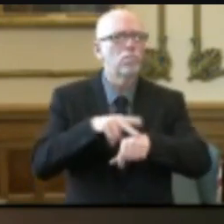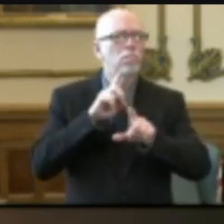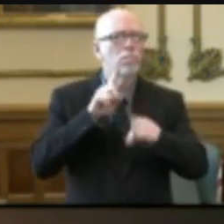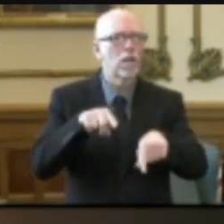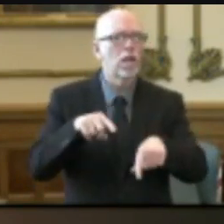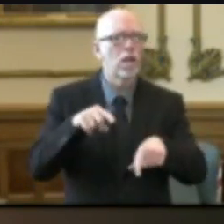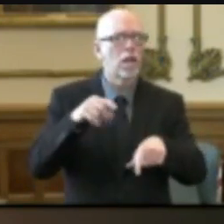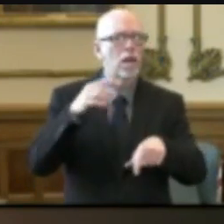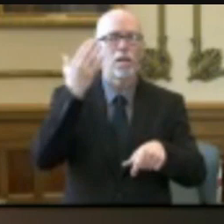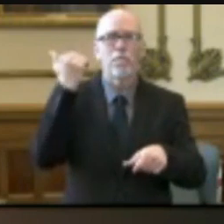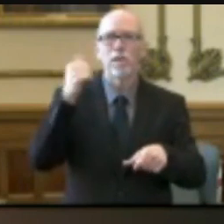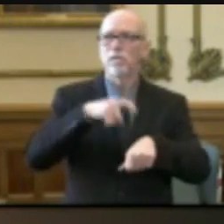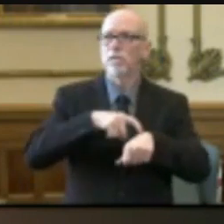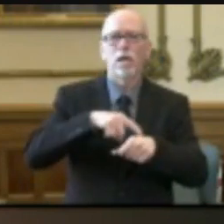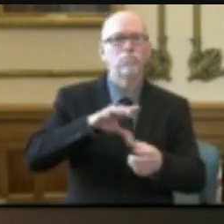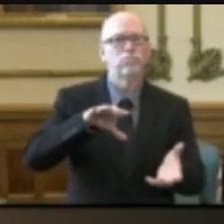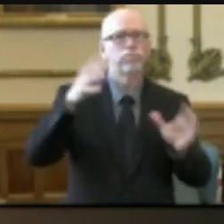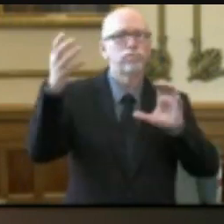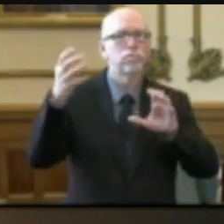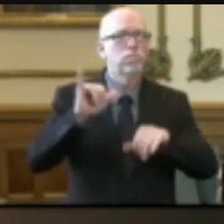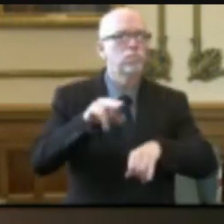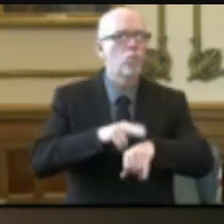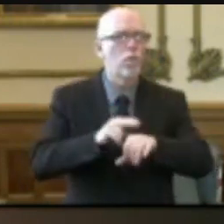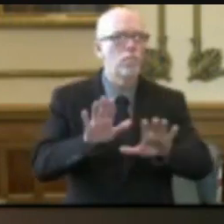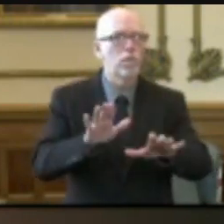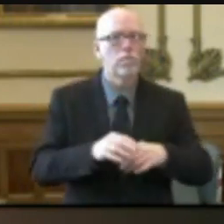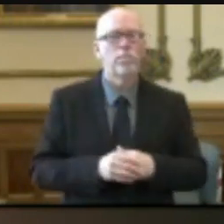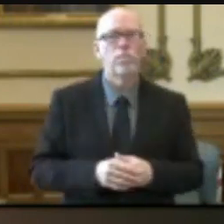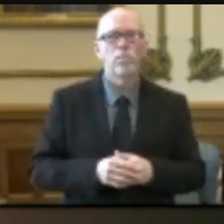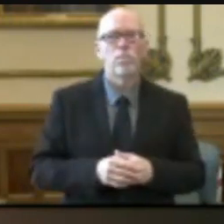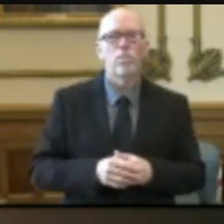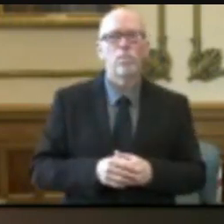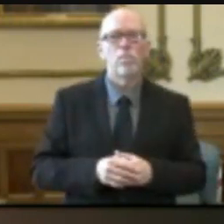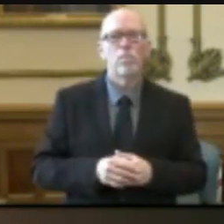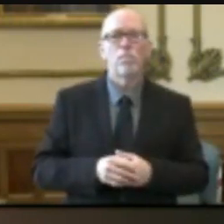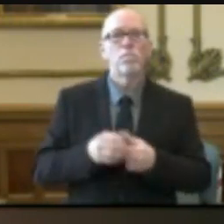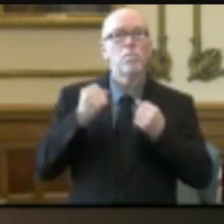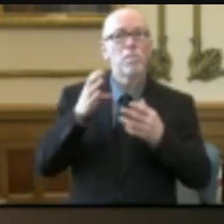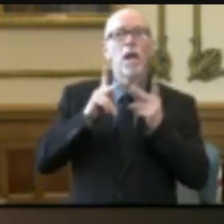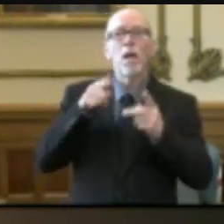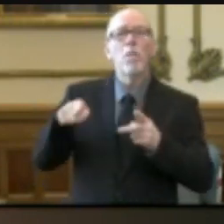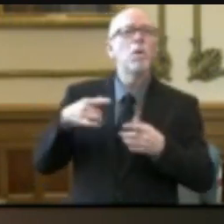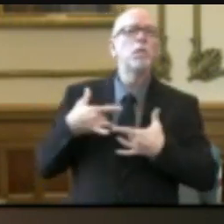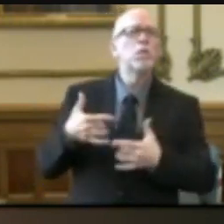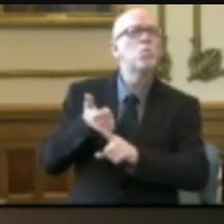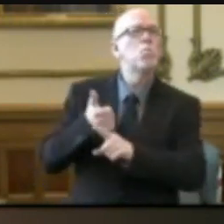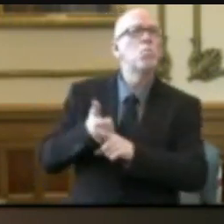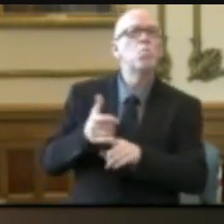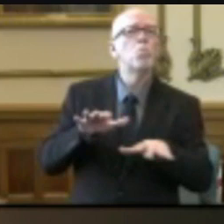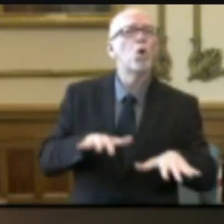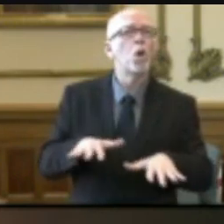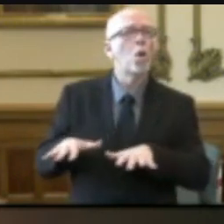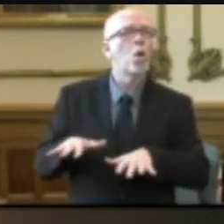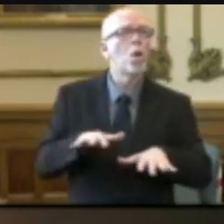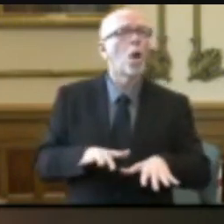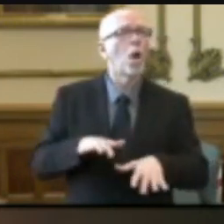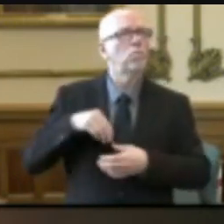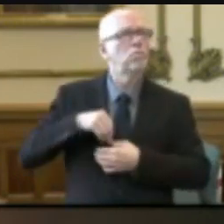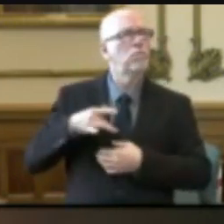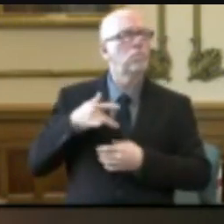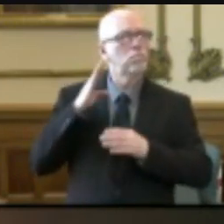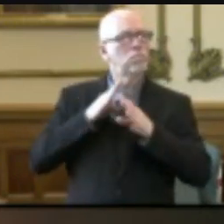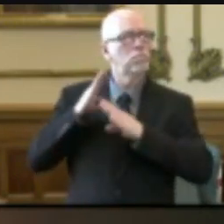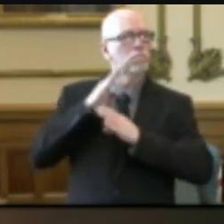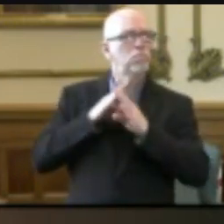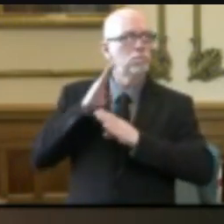being in such an uncertain time. Even people who are generally calm will feel worried when they're